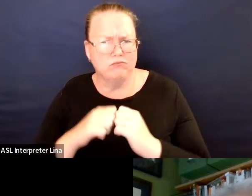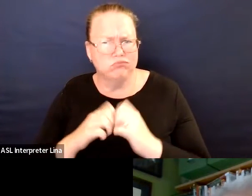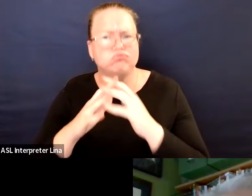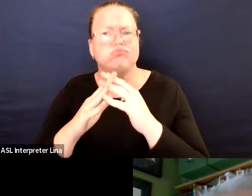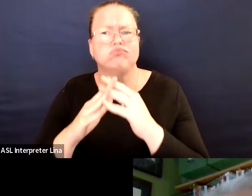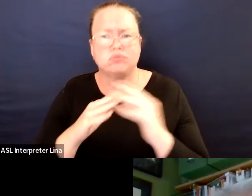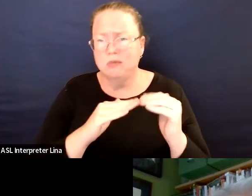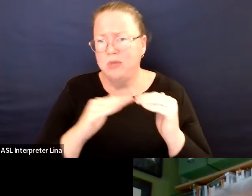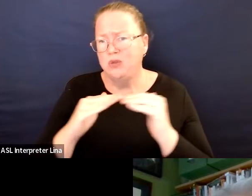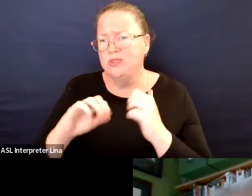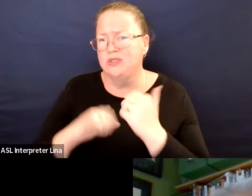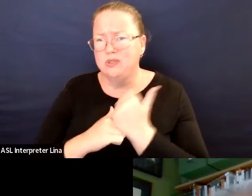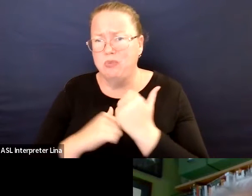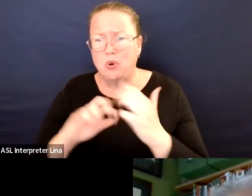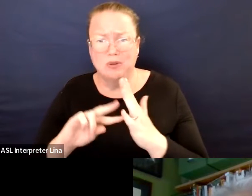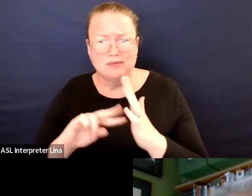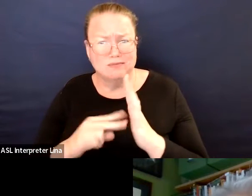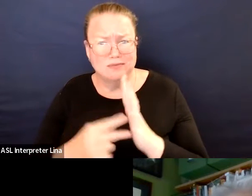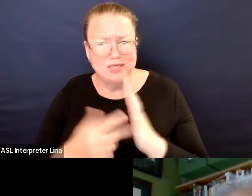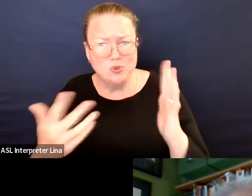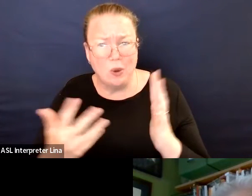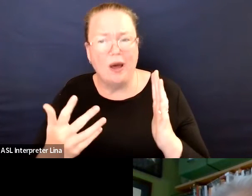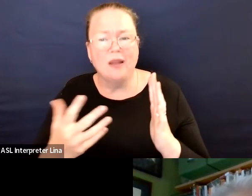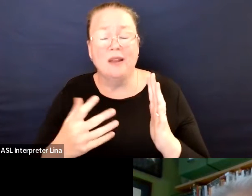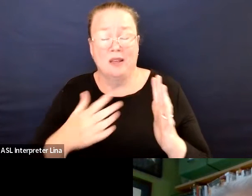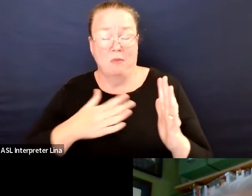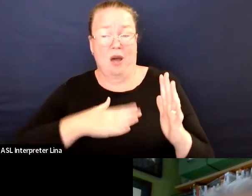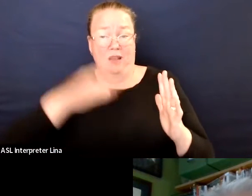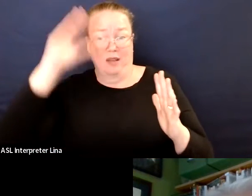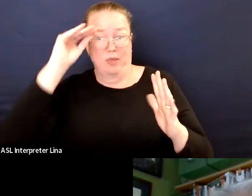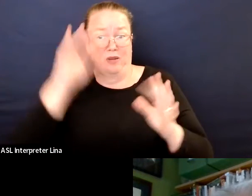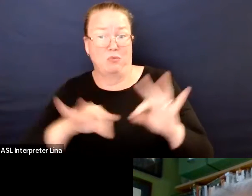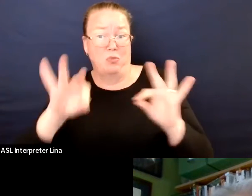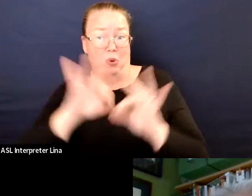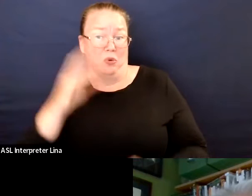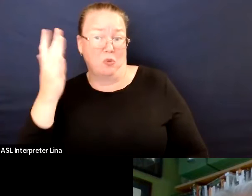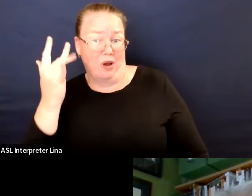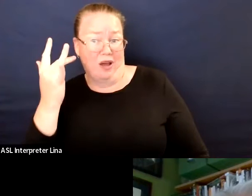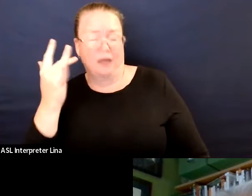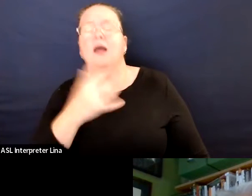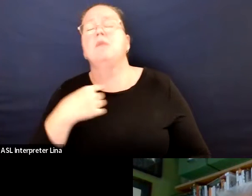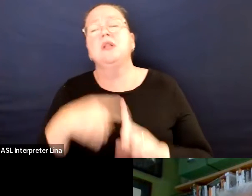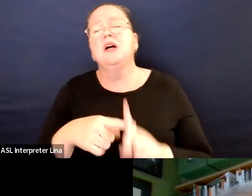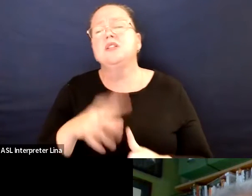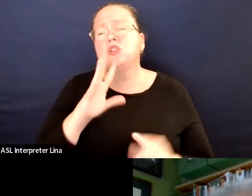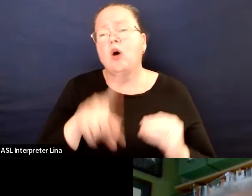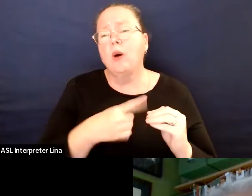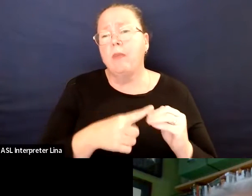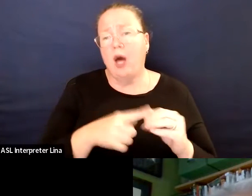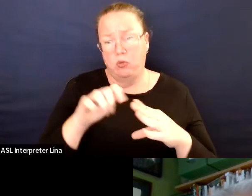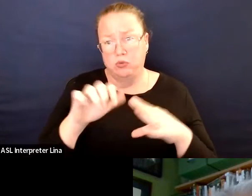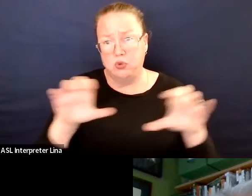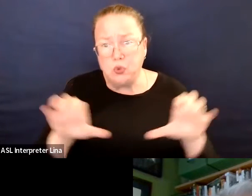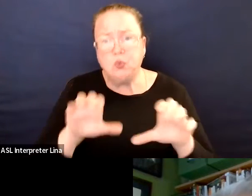peer support, and in my mind, why is it so important? And then talking about practicing